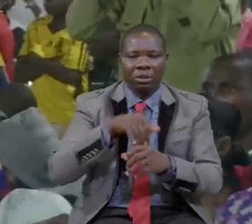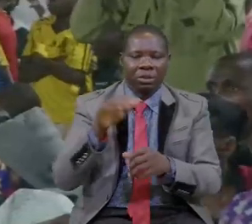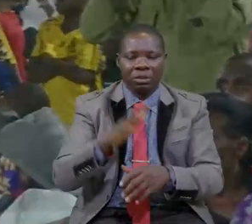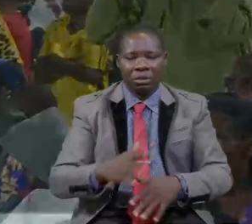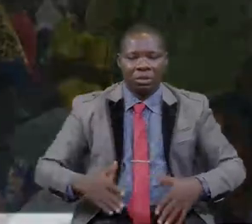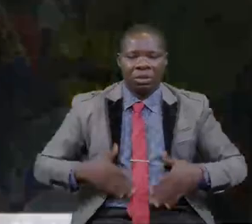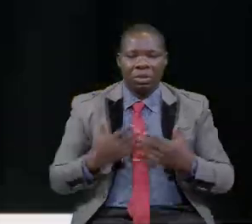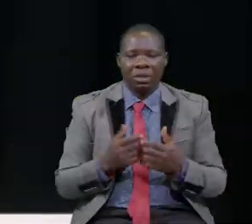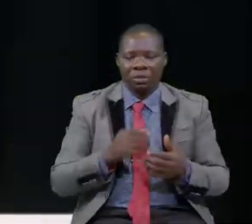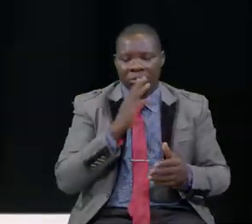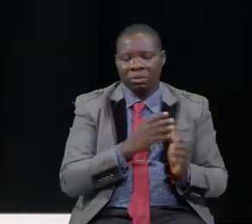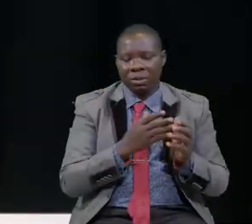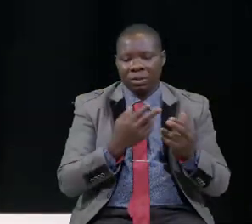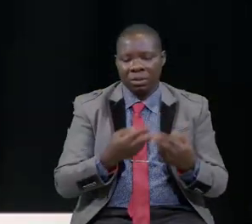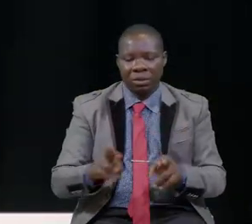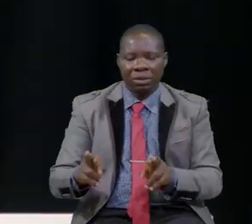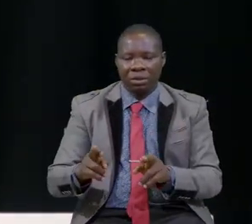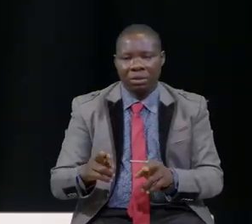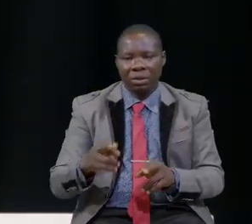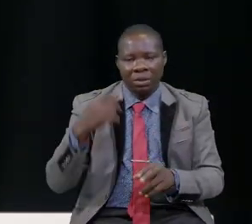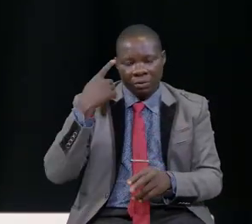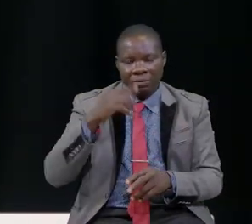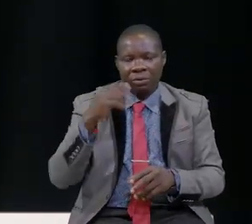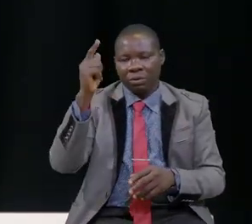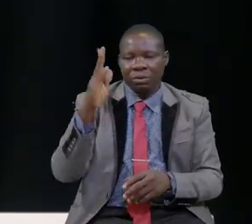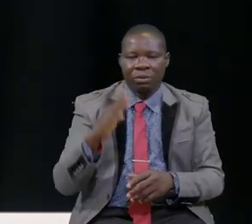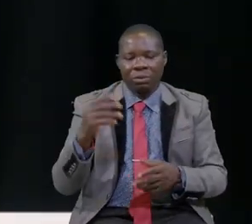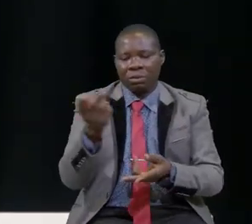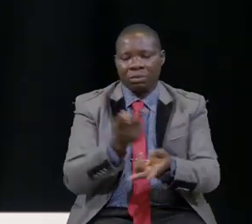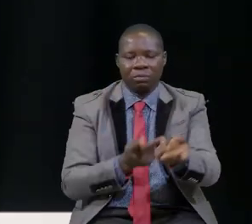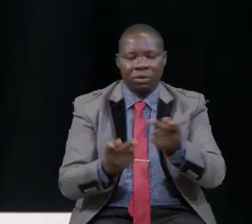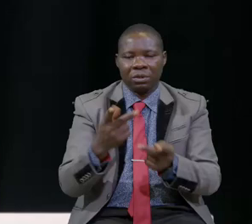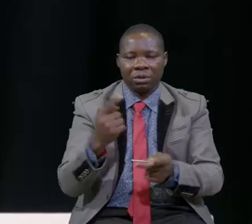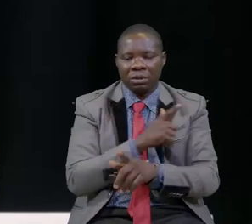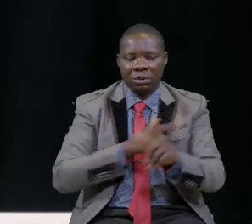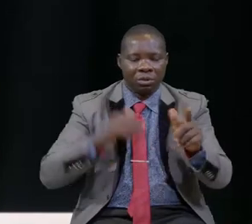ready for God's visitation. The Lord will visit you.